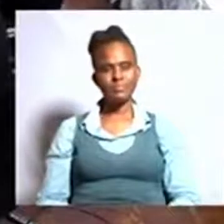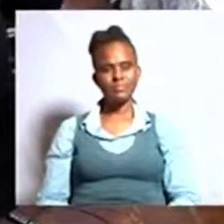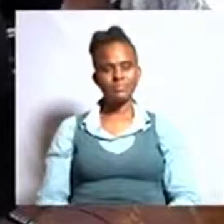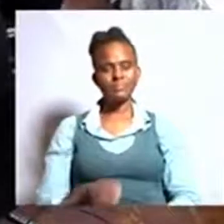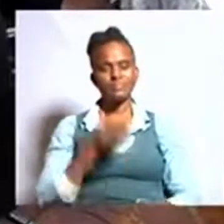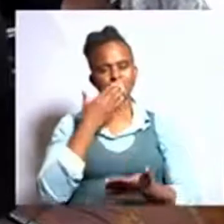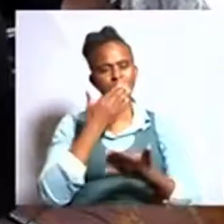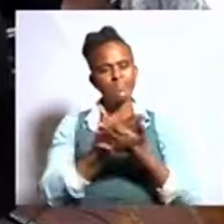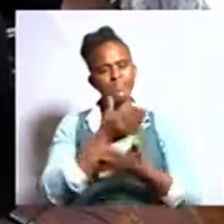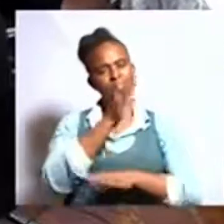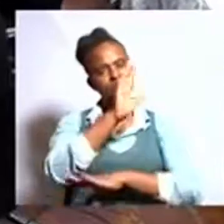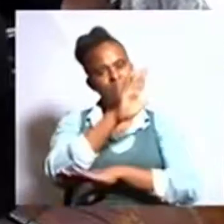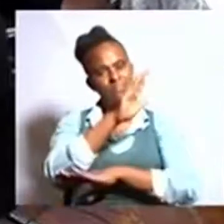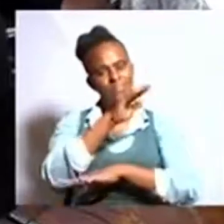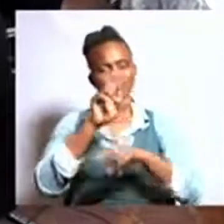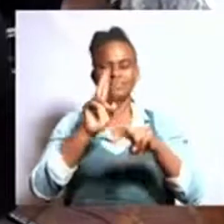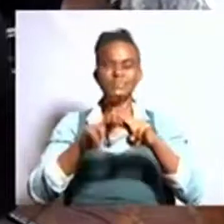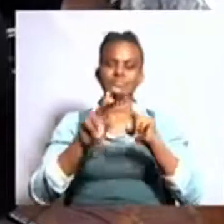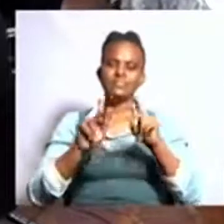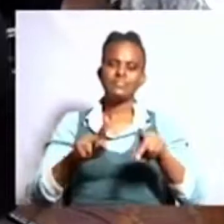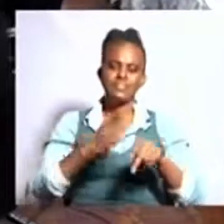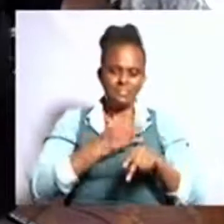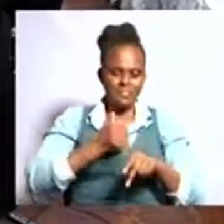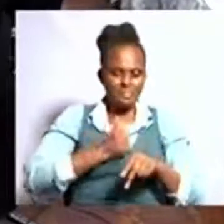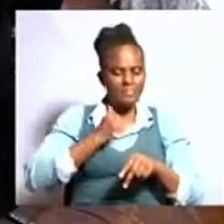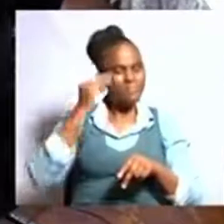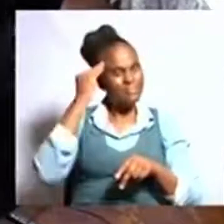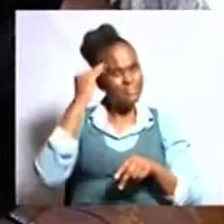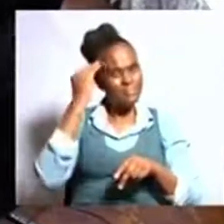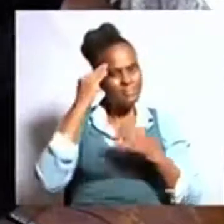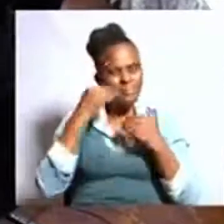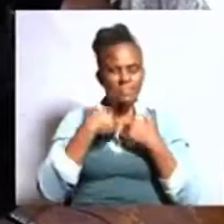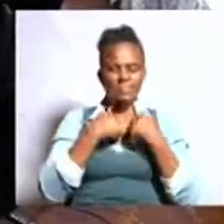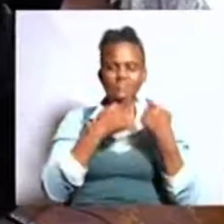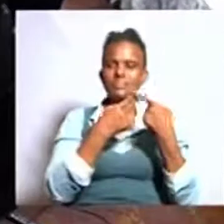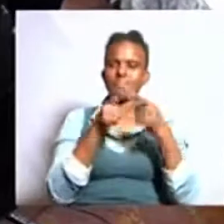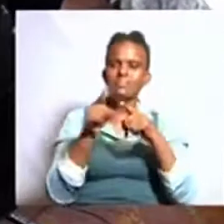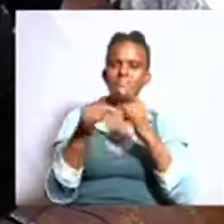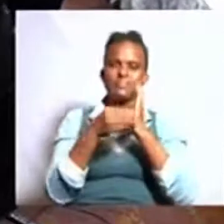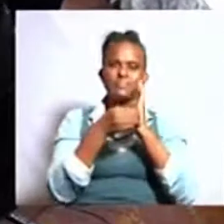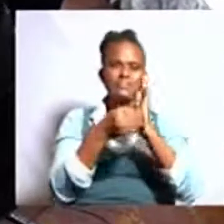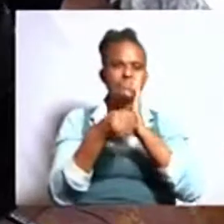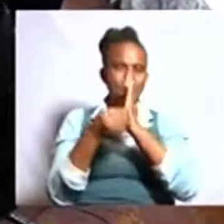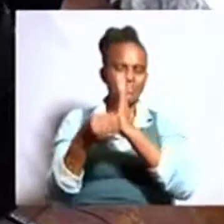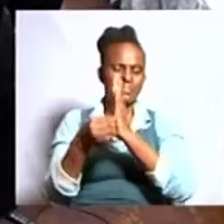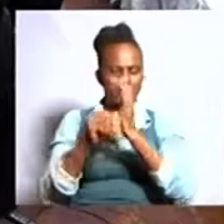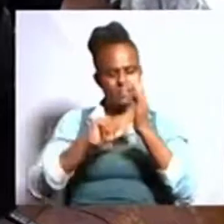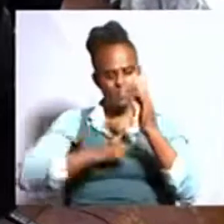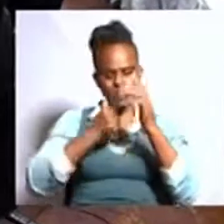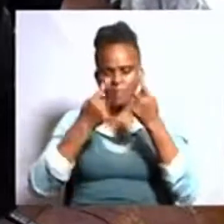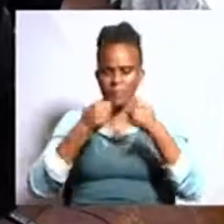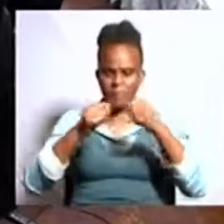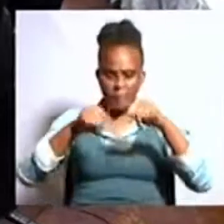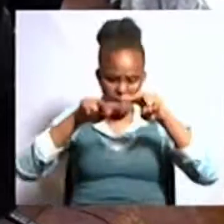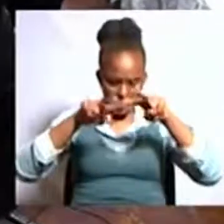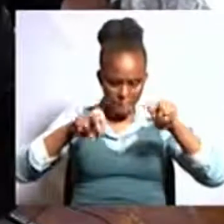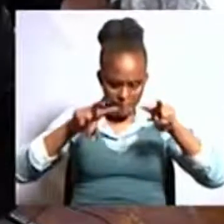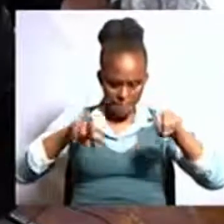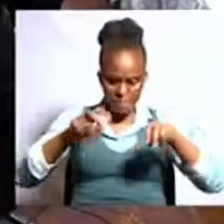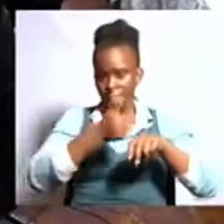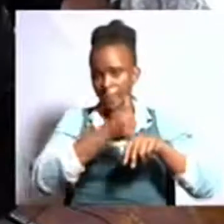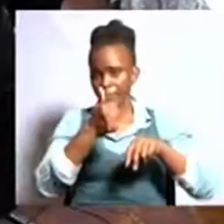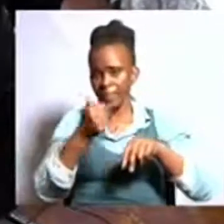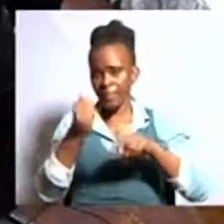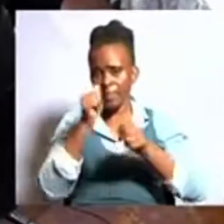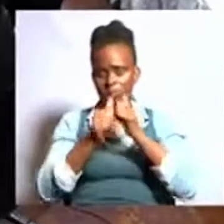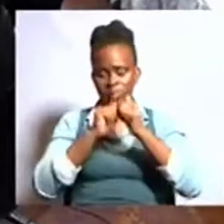Good afternoon, Chair. I know there were several guidelines, but I think we will try to check for the other guideline